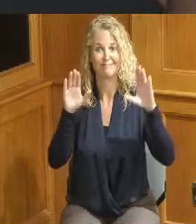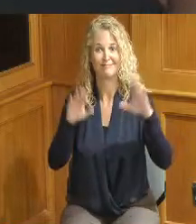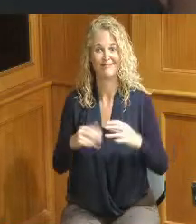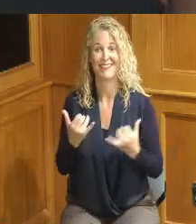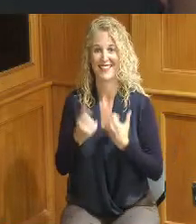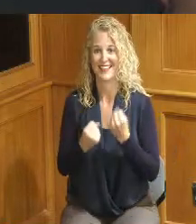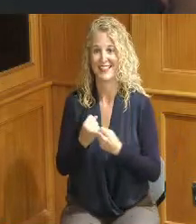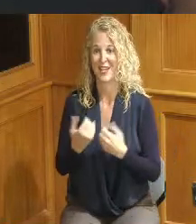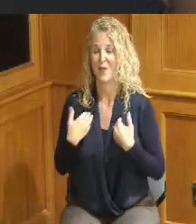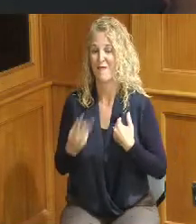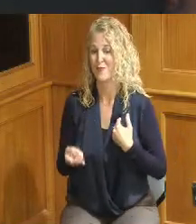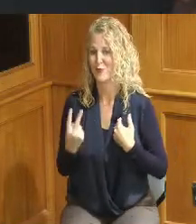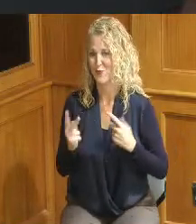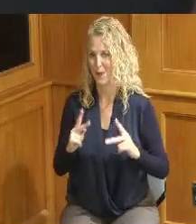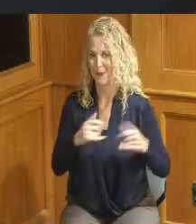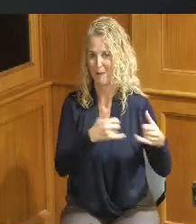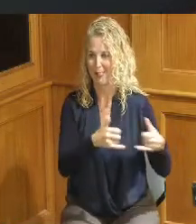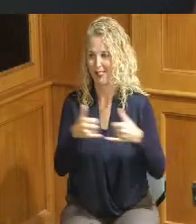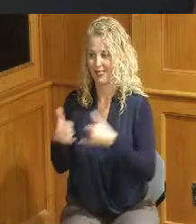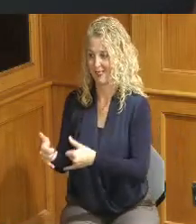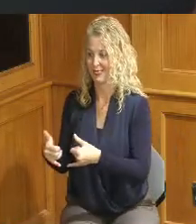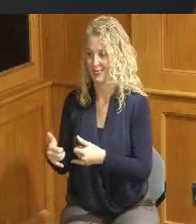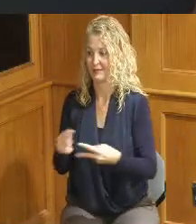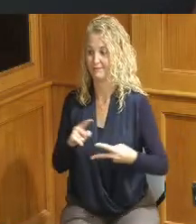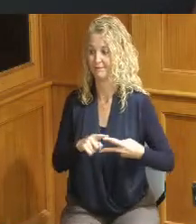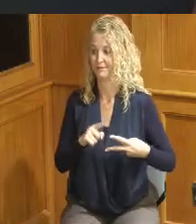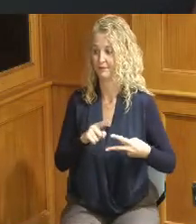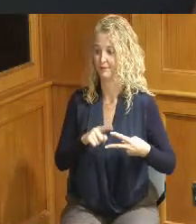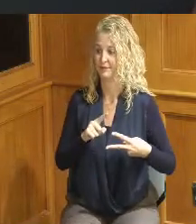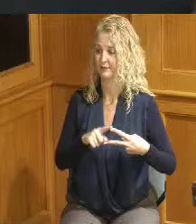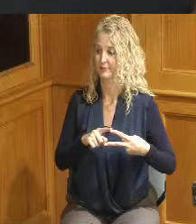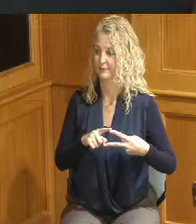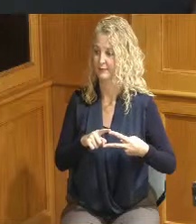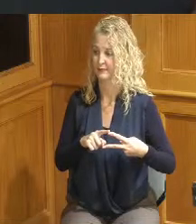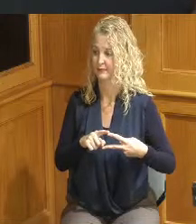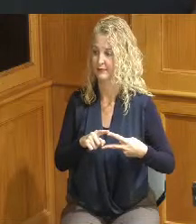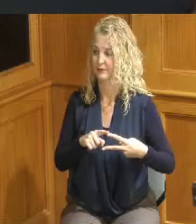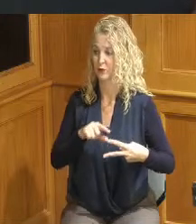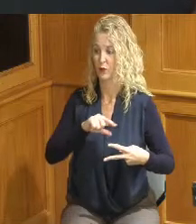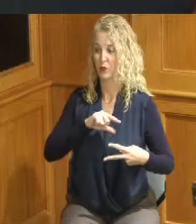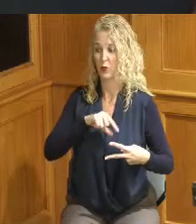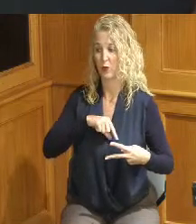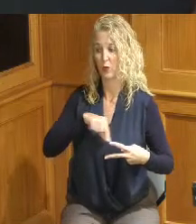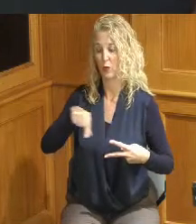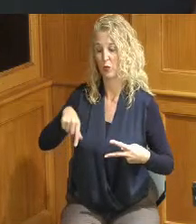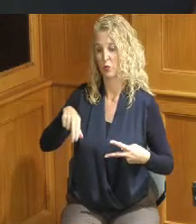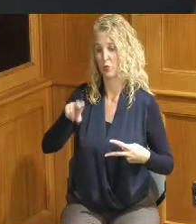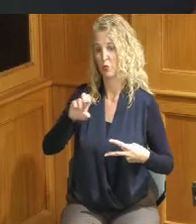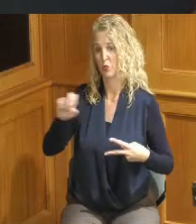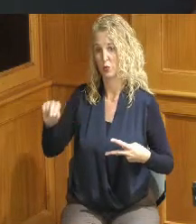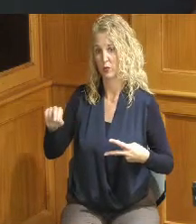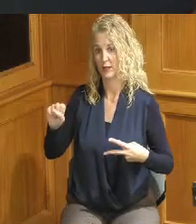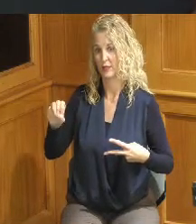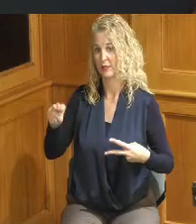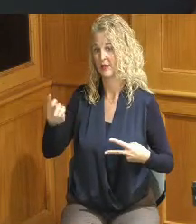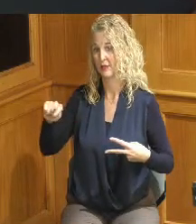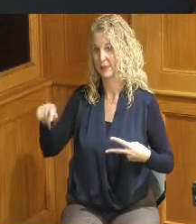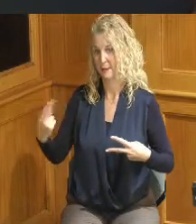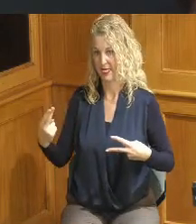This year we have 2 awardees in this category. Our first champion for healthy families is Queen Smith.